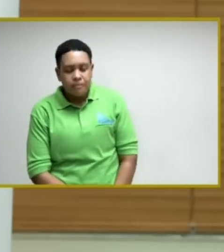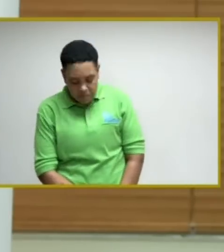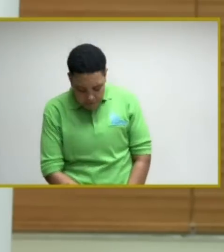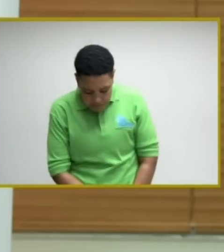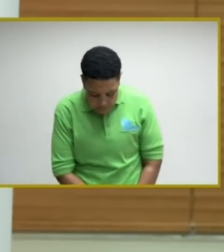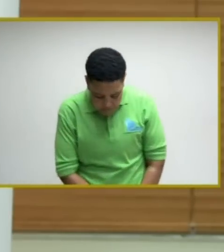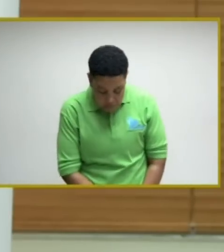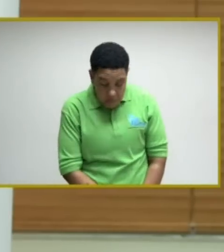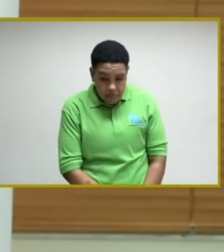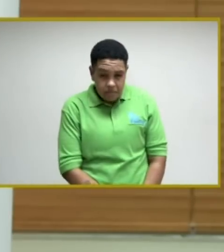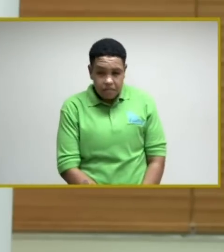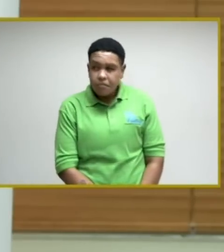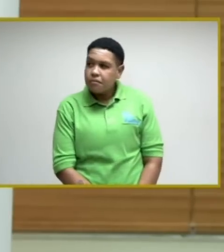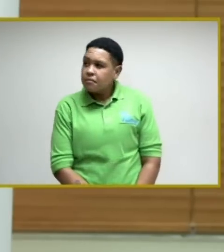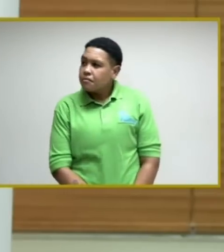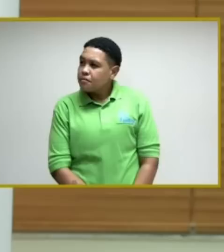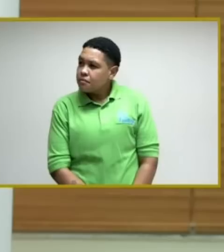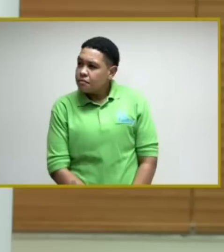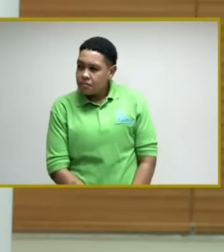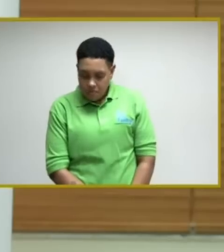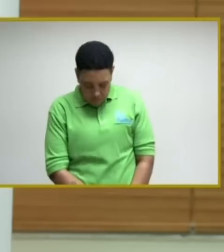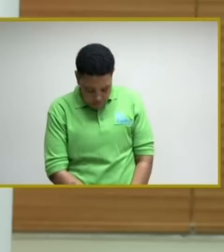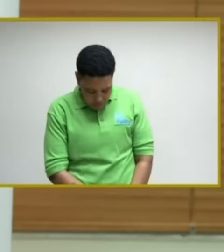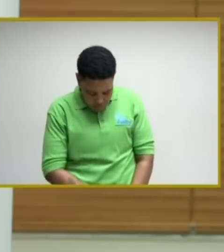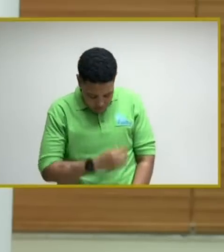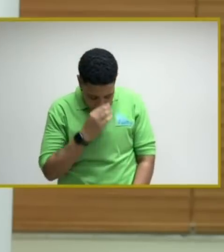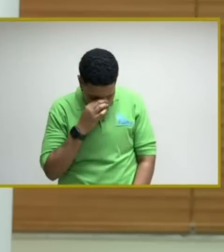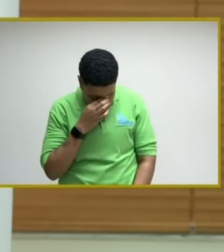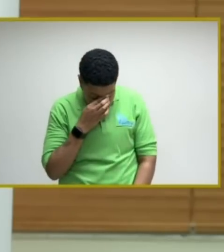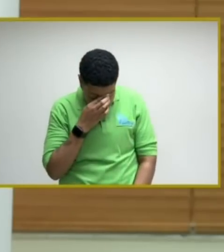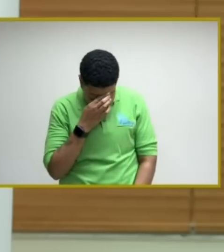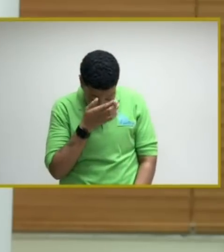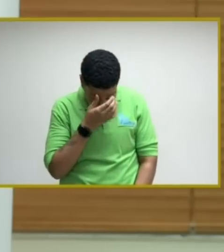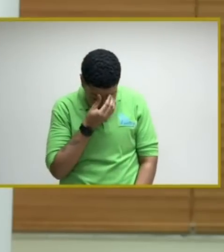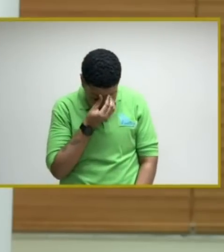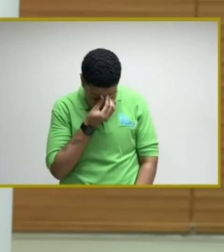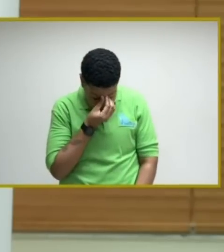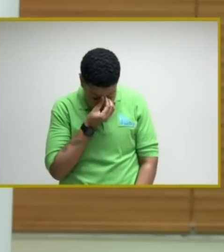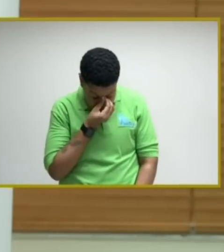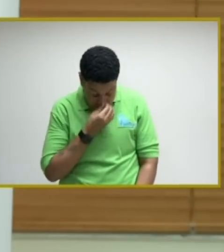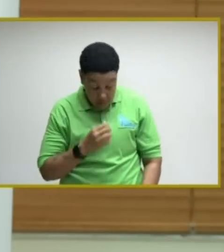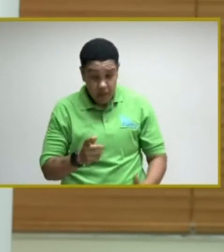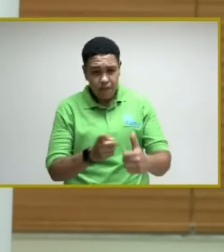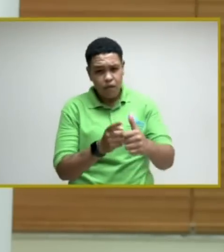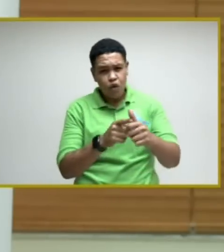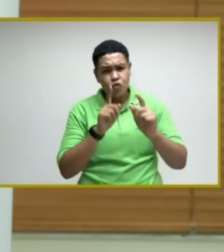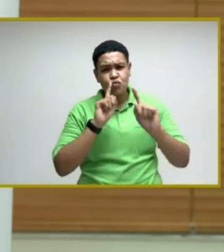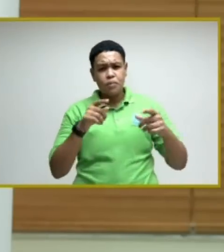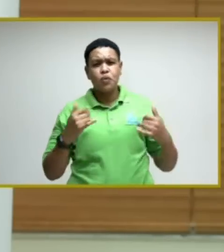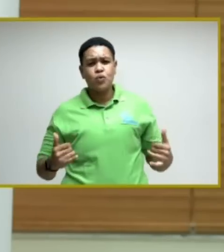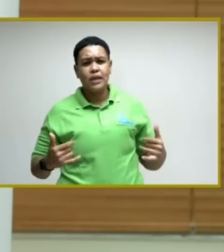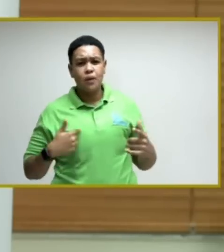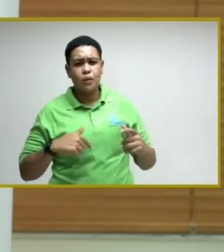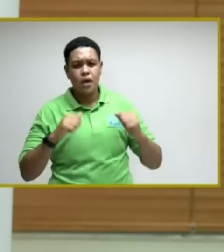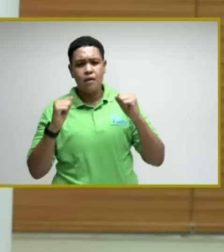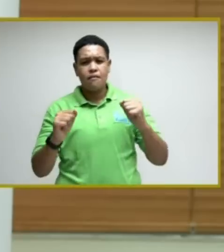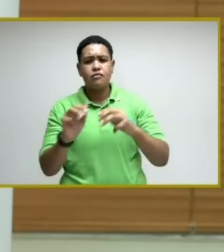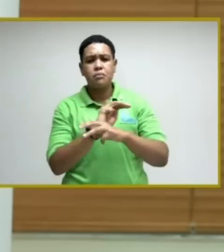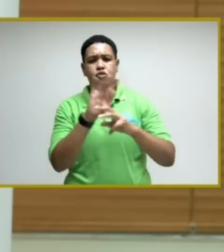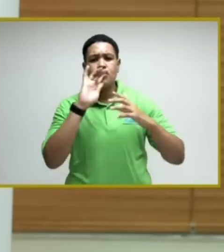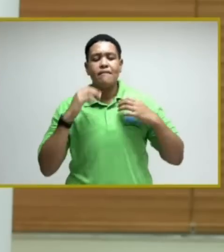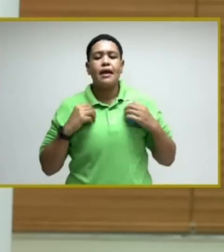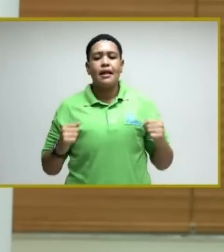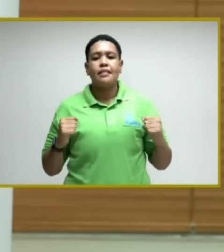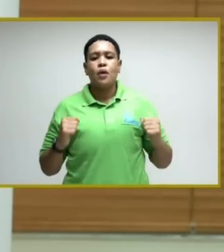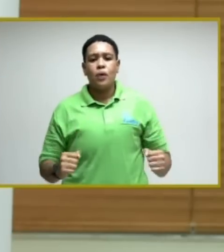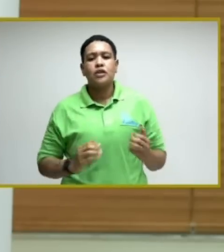would like to begin by reporting that today we confirmed, that this is the Ministry of Health and Wellness,